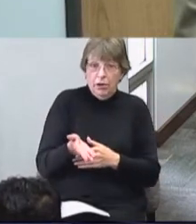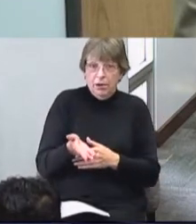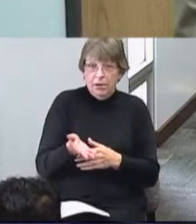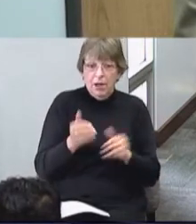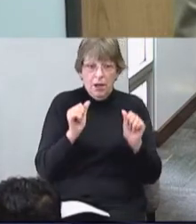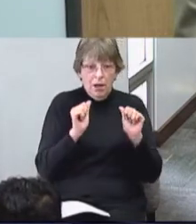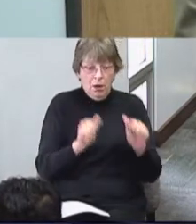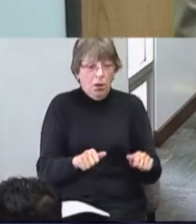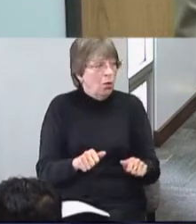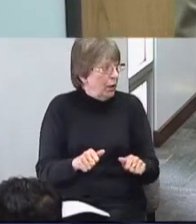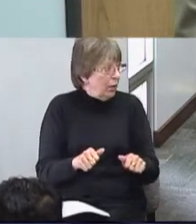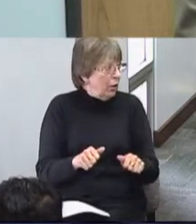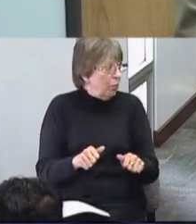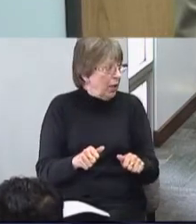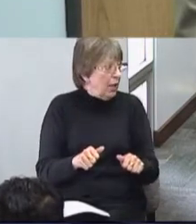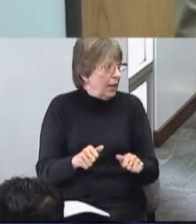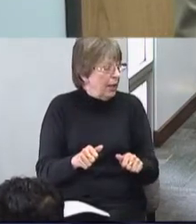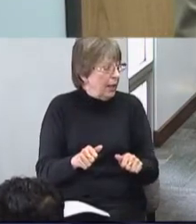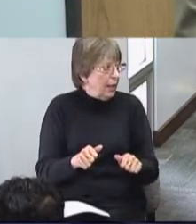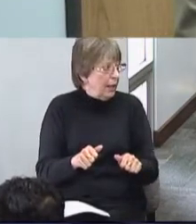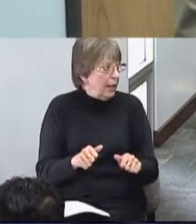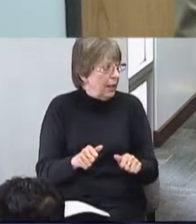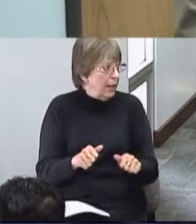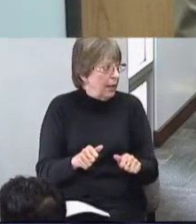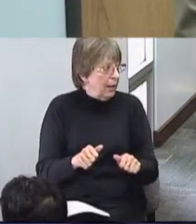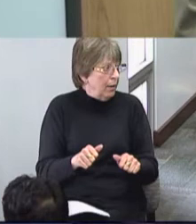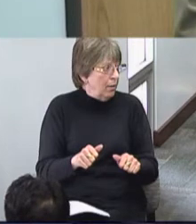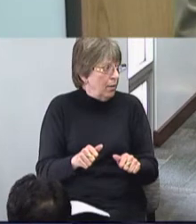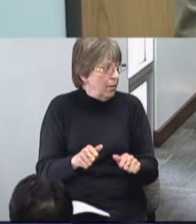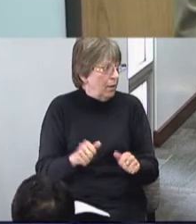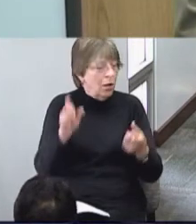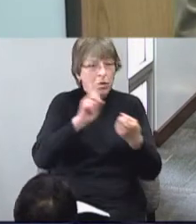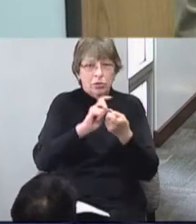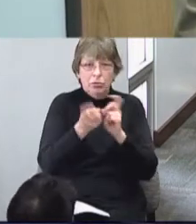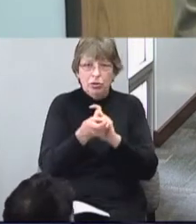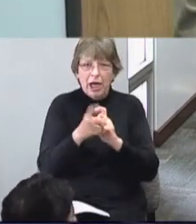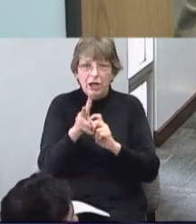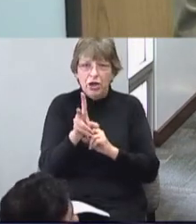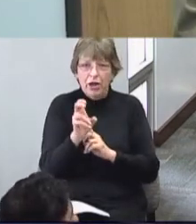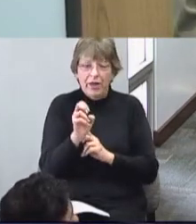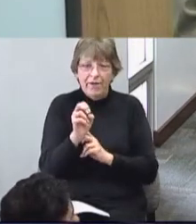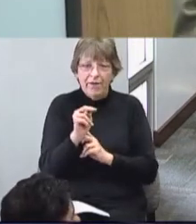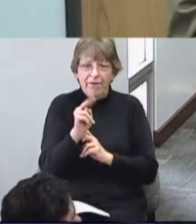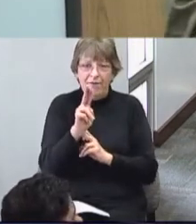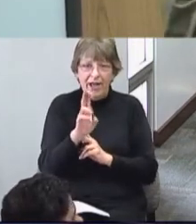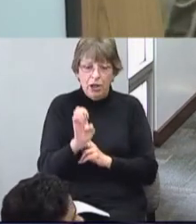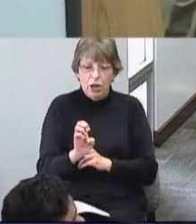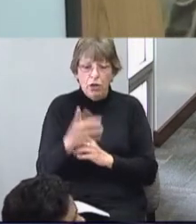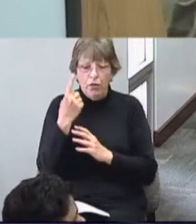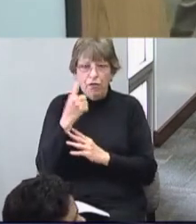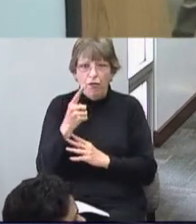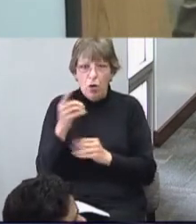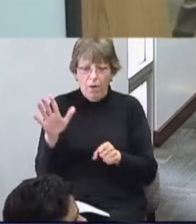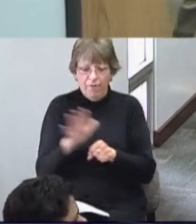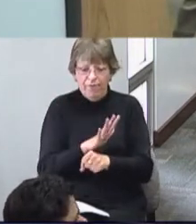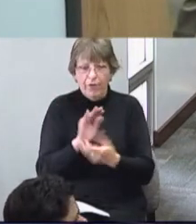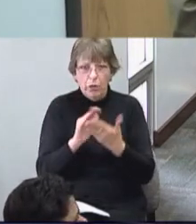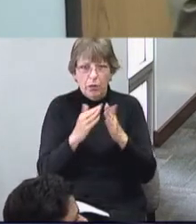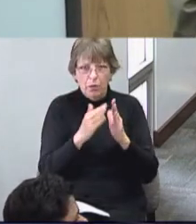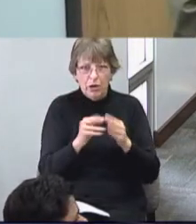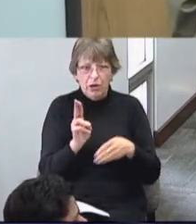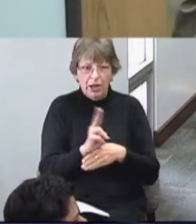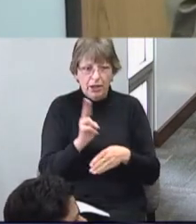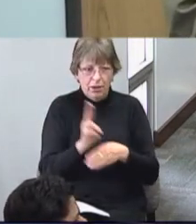refurbished such that the community would have additional access to the venue, and I think the architects fully understand